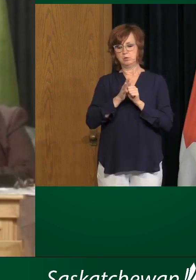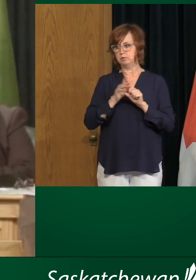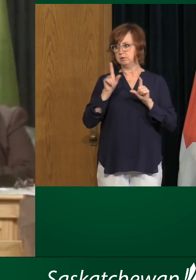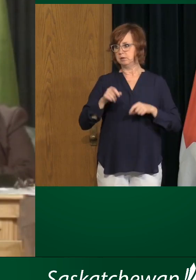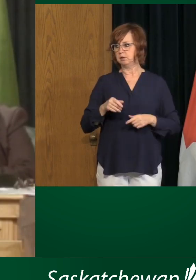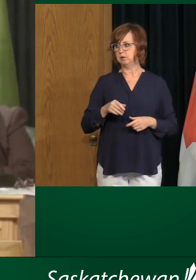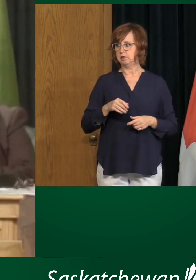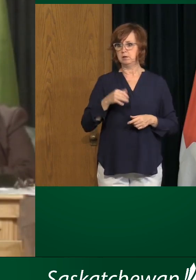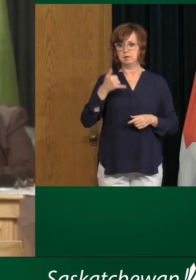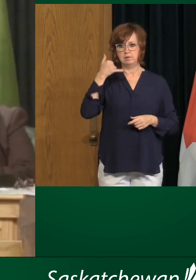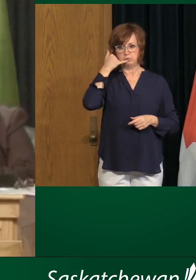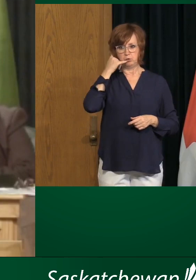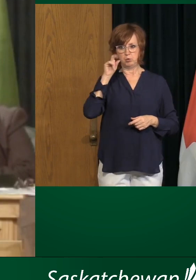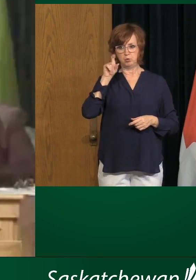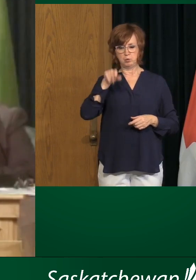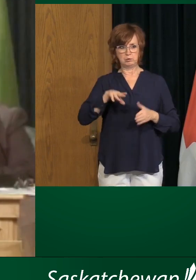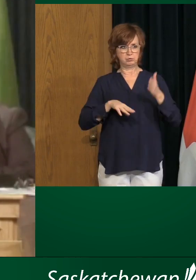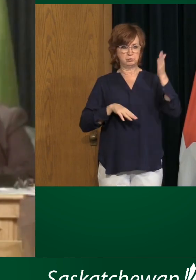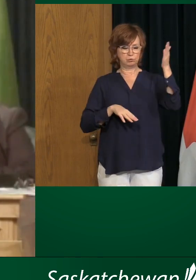we take another question from the line, please?